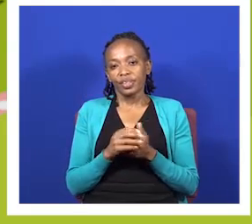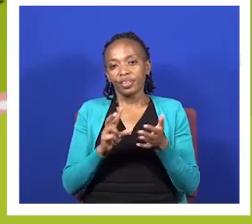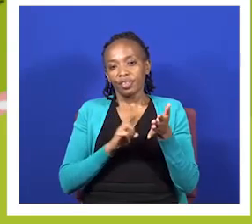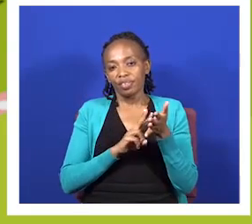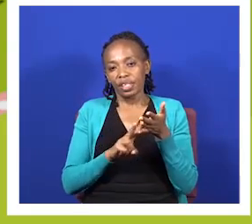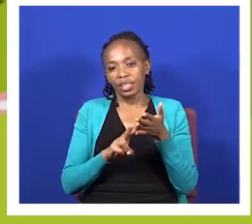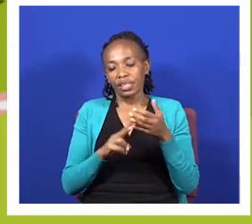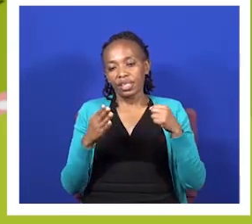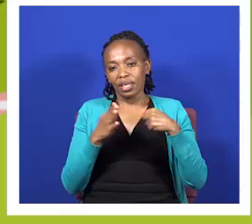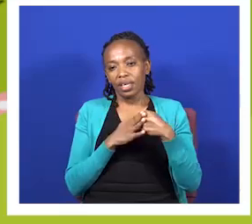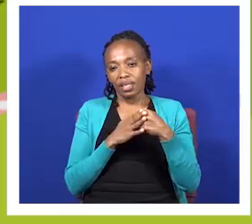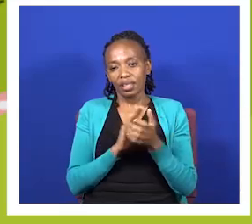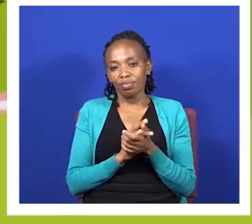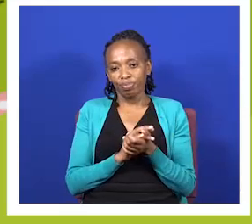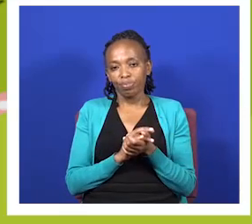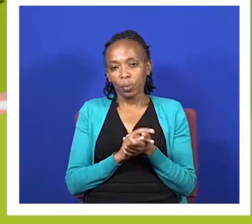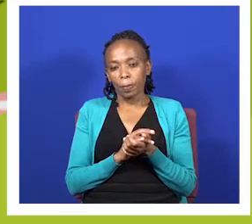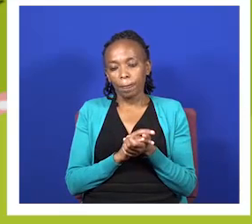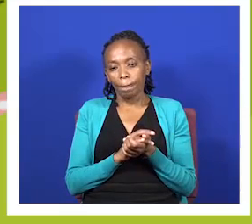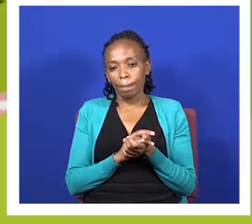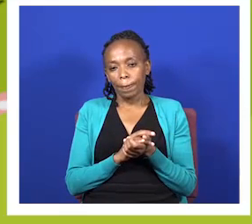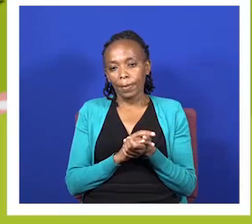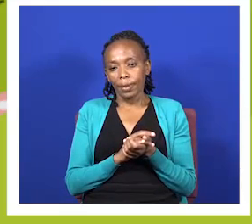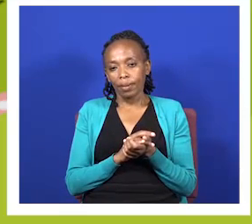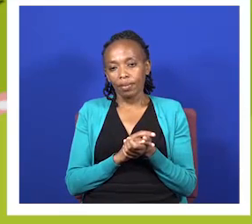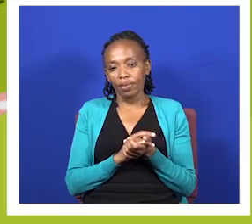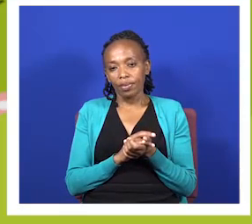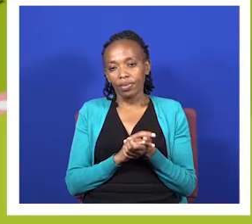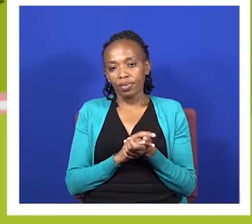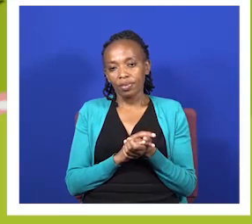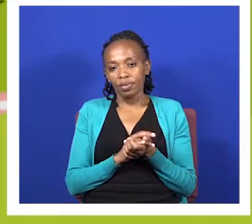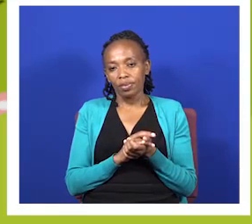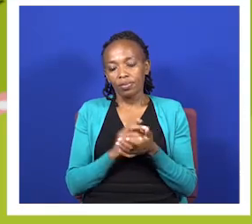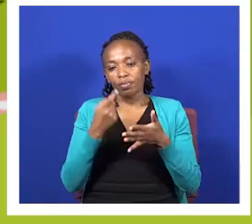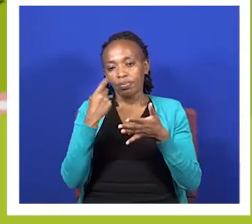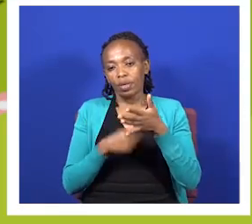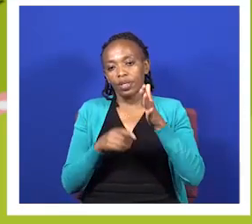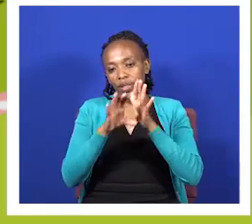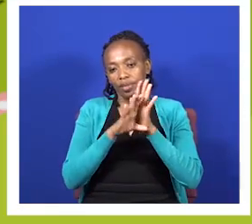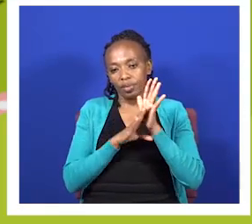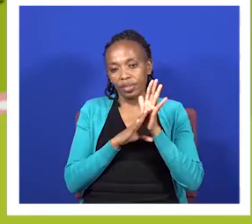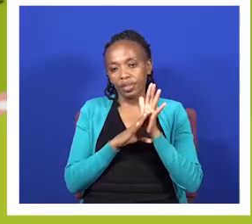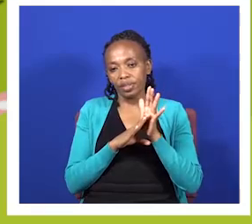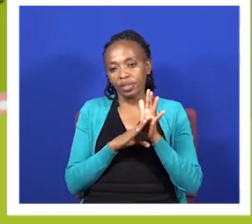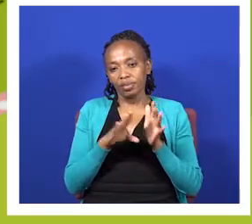5 and verse 9. Okay, let's say it together.